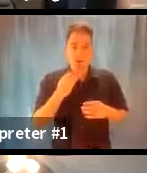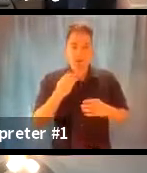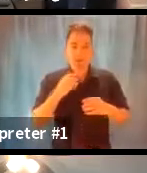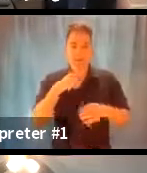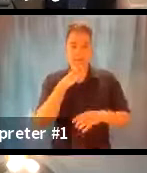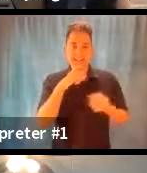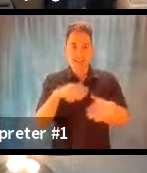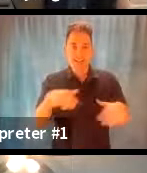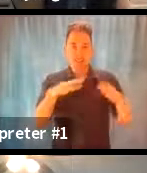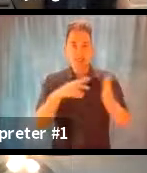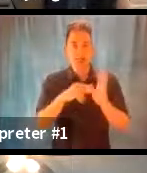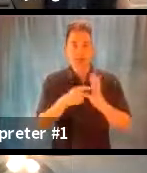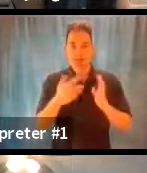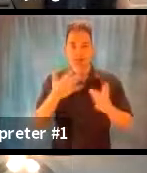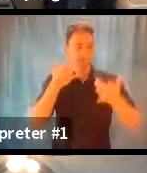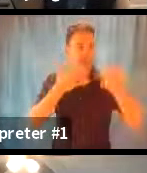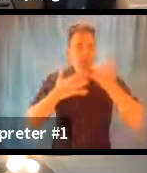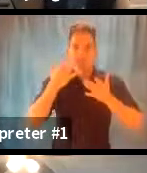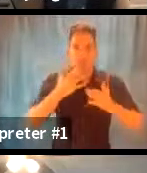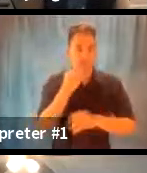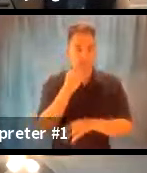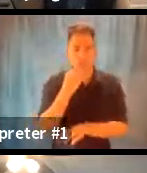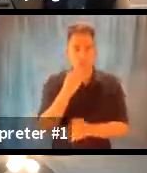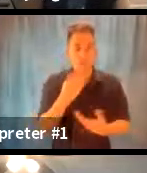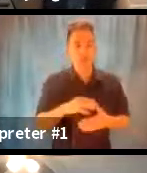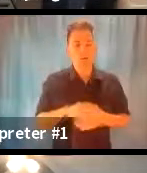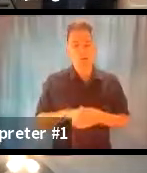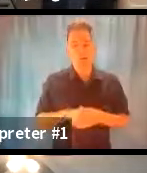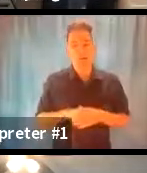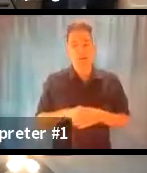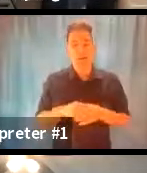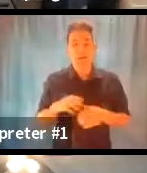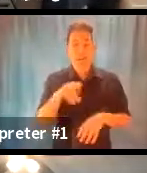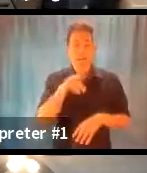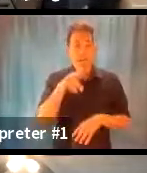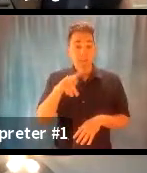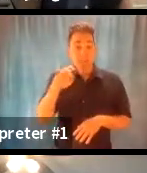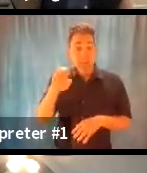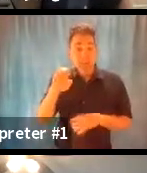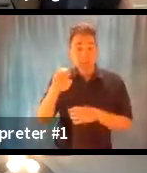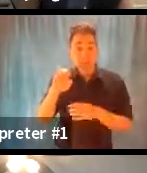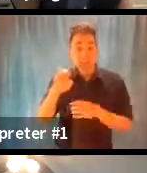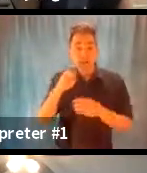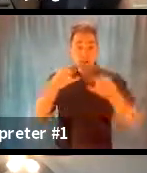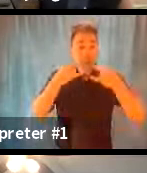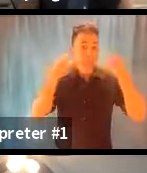to PPE, no internet access for her children.